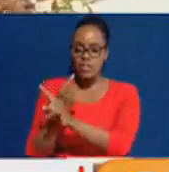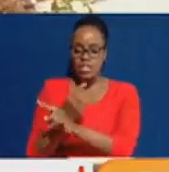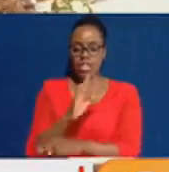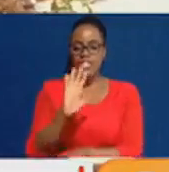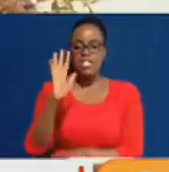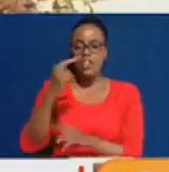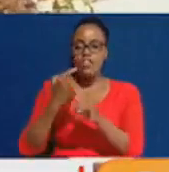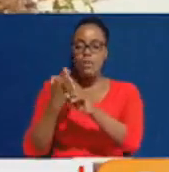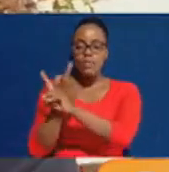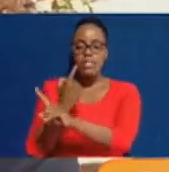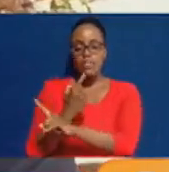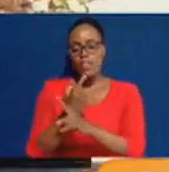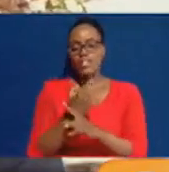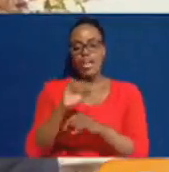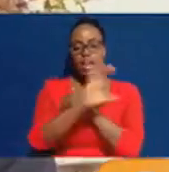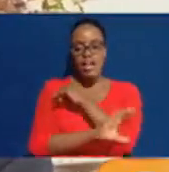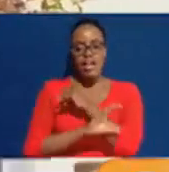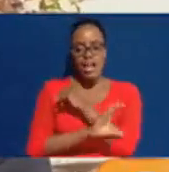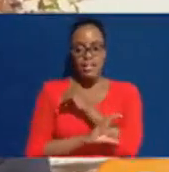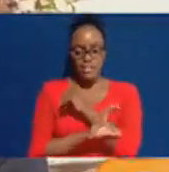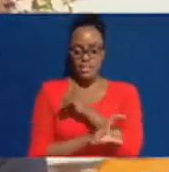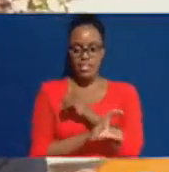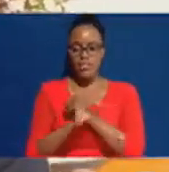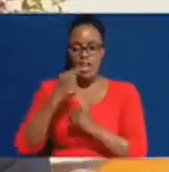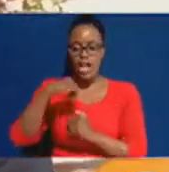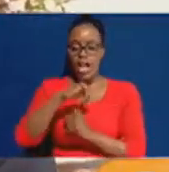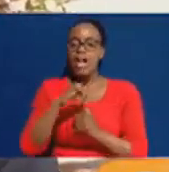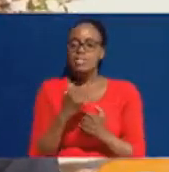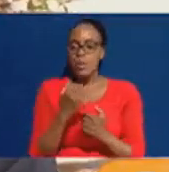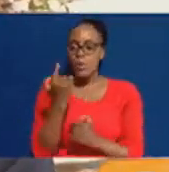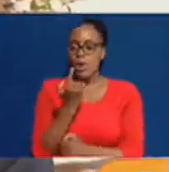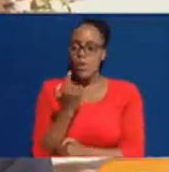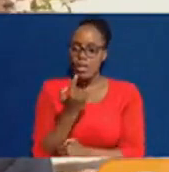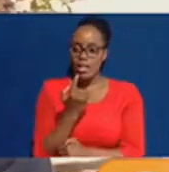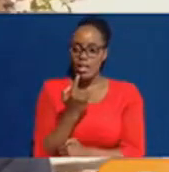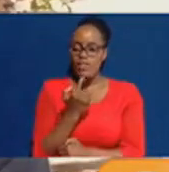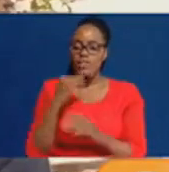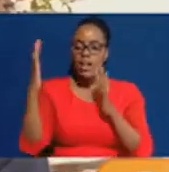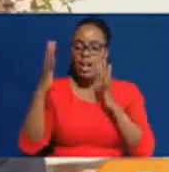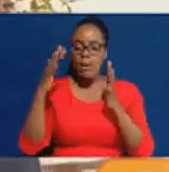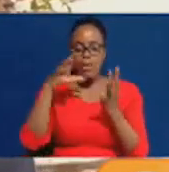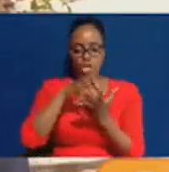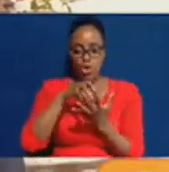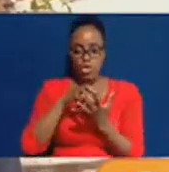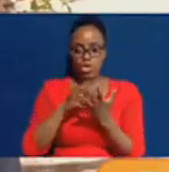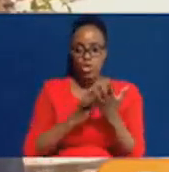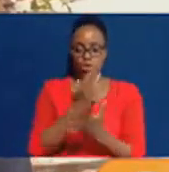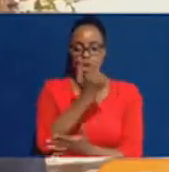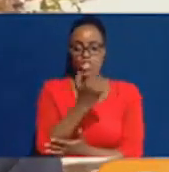from different continents. So we adjust climate conditions to each